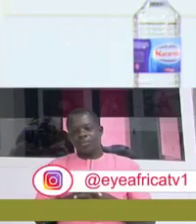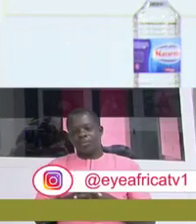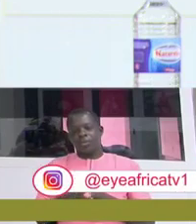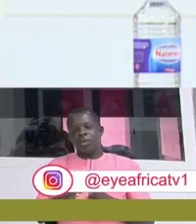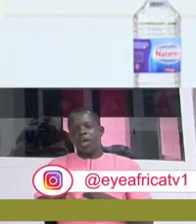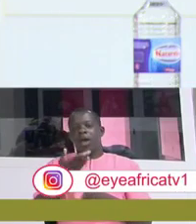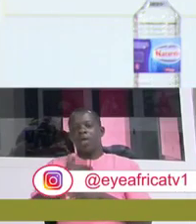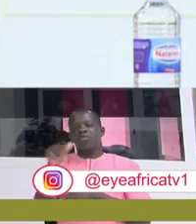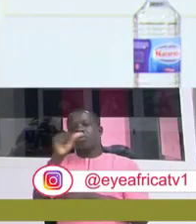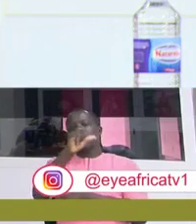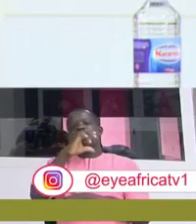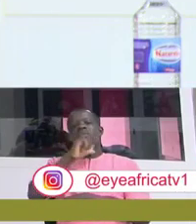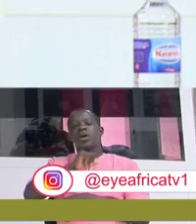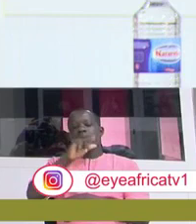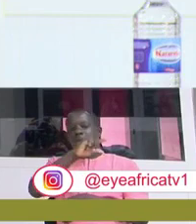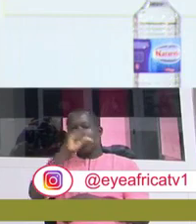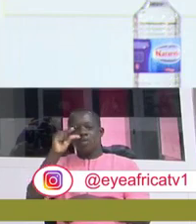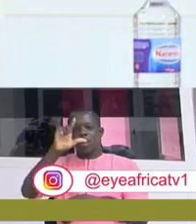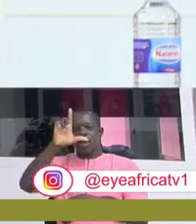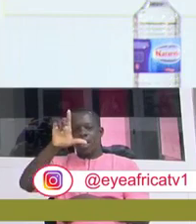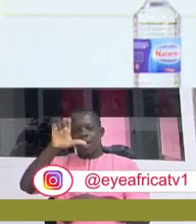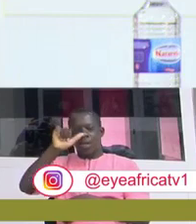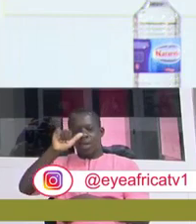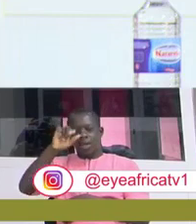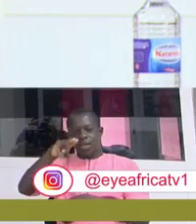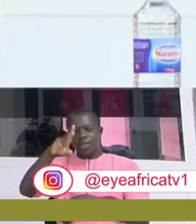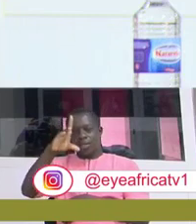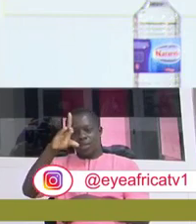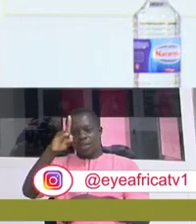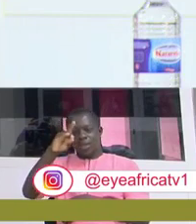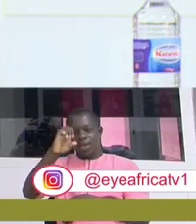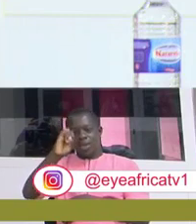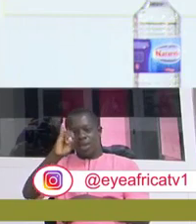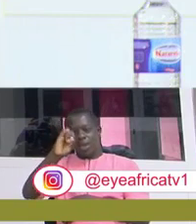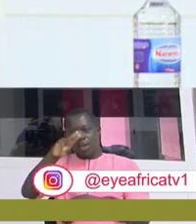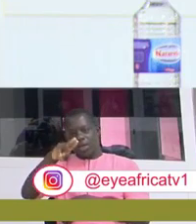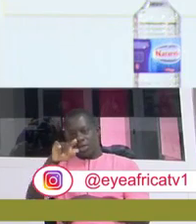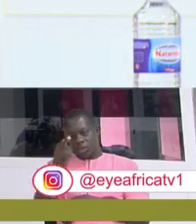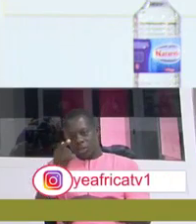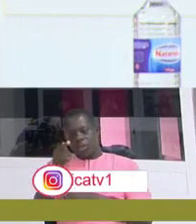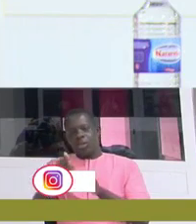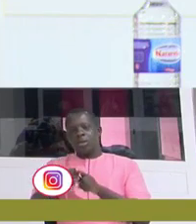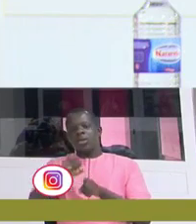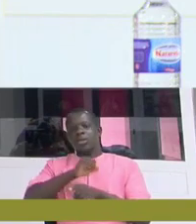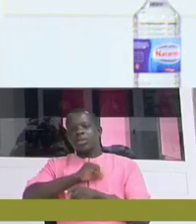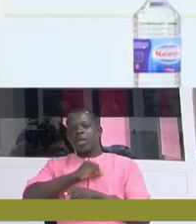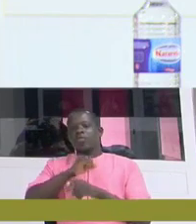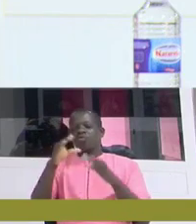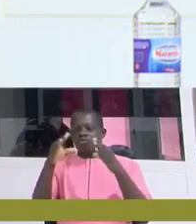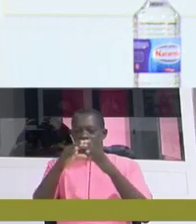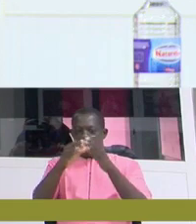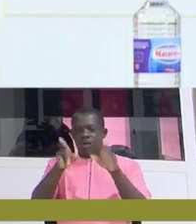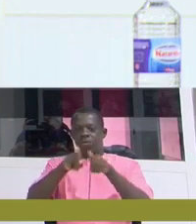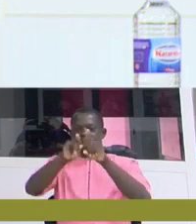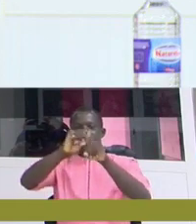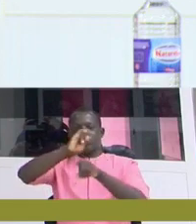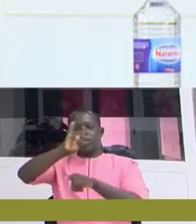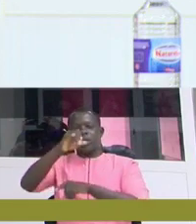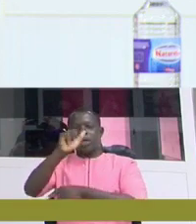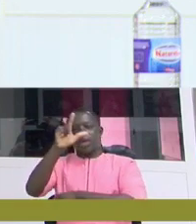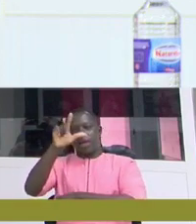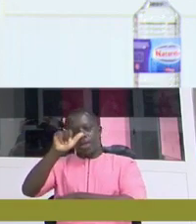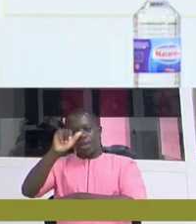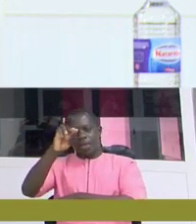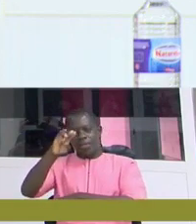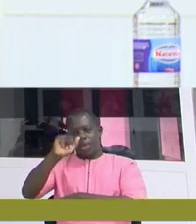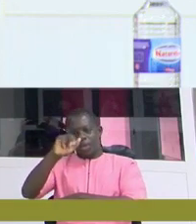kafa landing. There was one man called Landing. Ye jalamanyo ibemu family kinote barate muti chalete. A family member with Jalamang